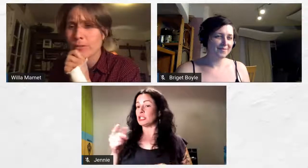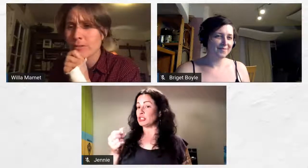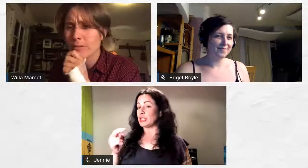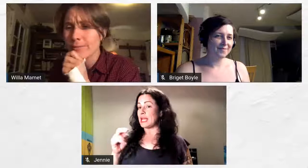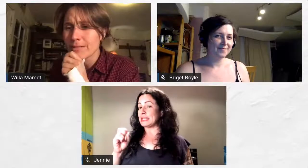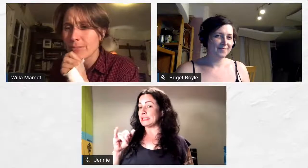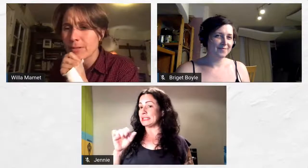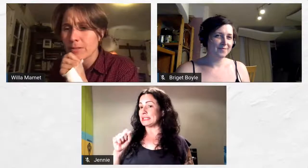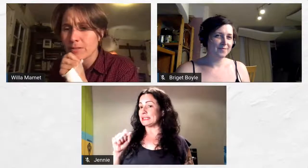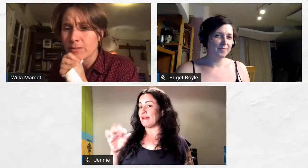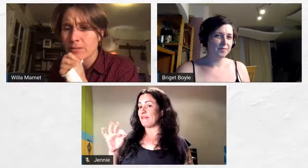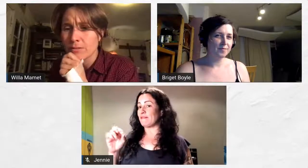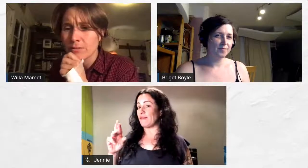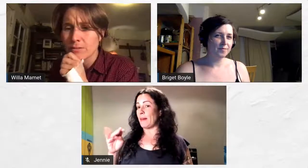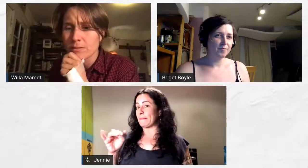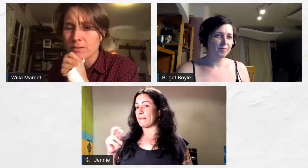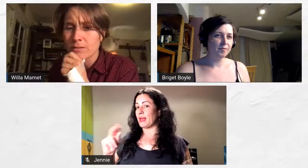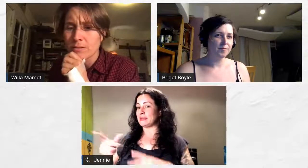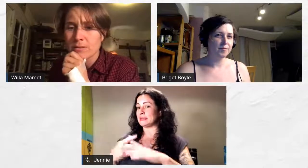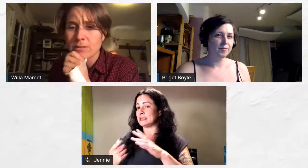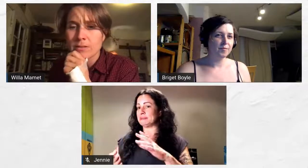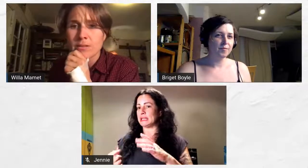Furman, who disappeared to